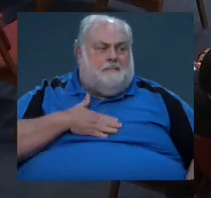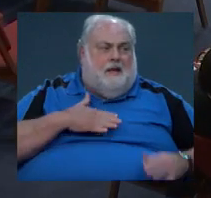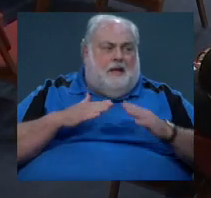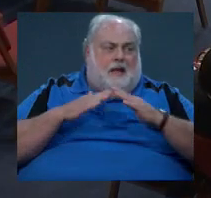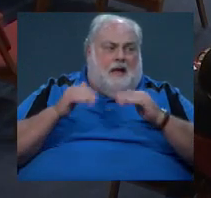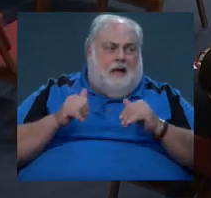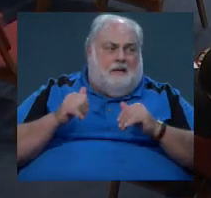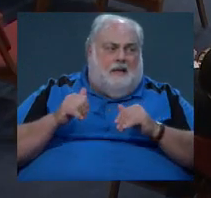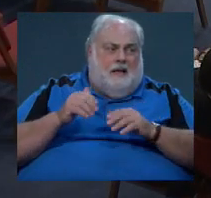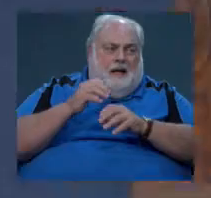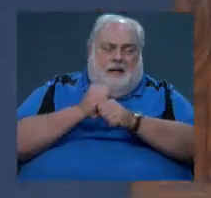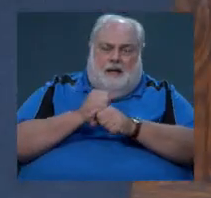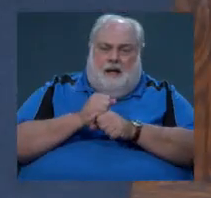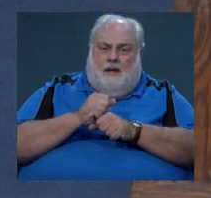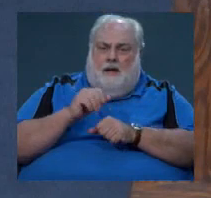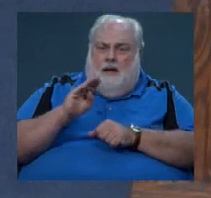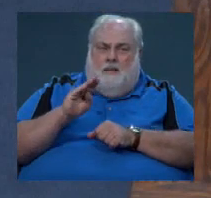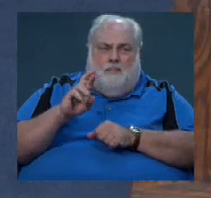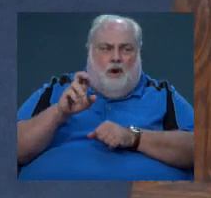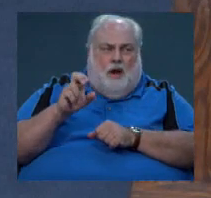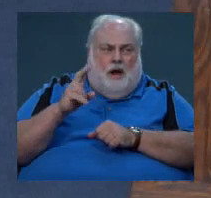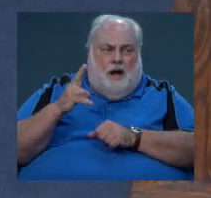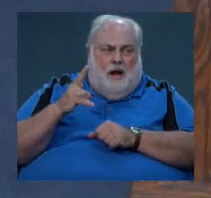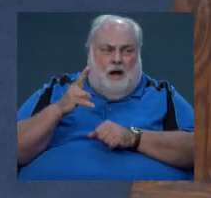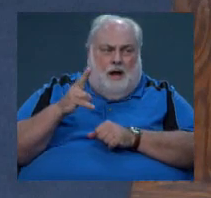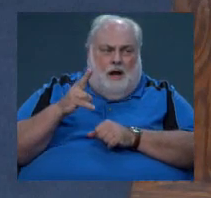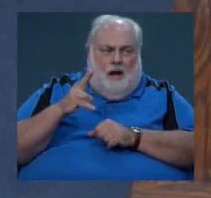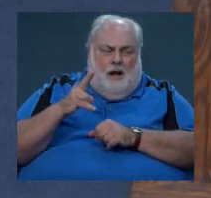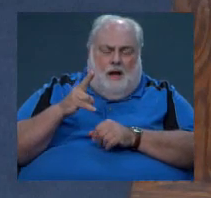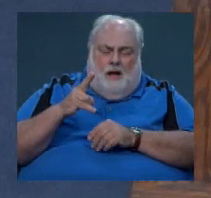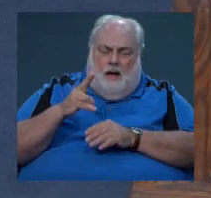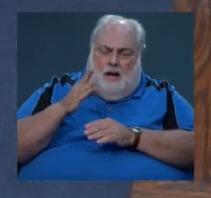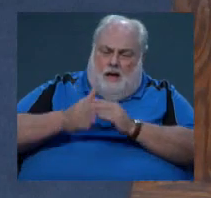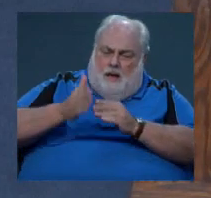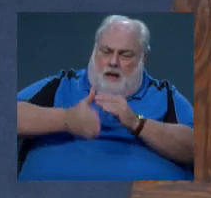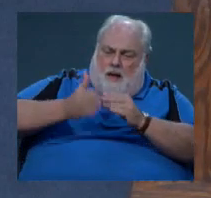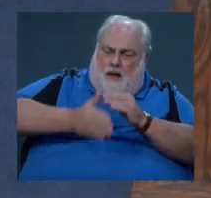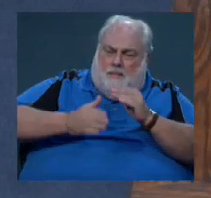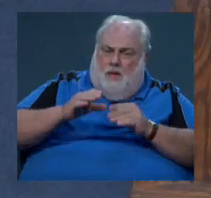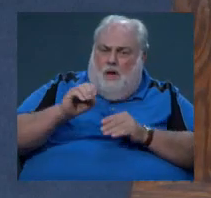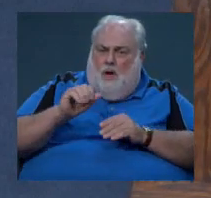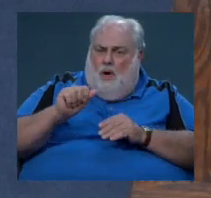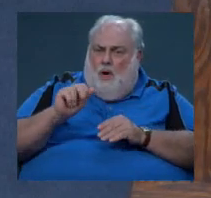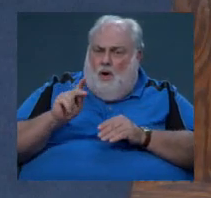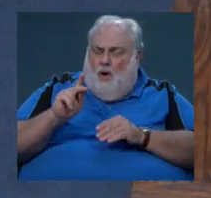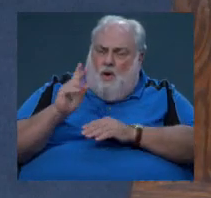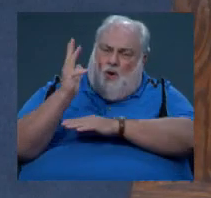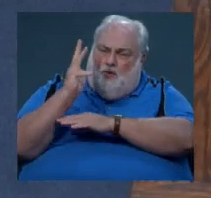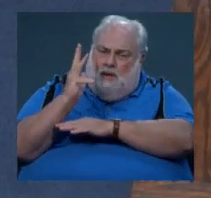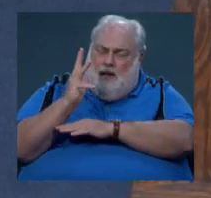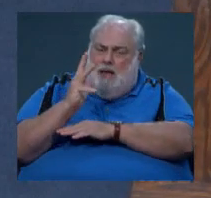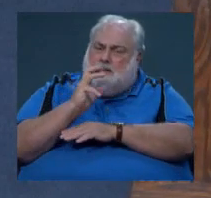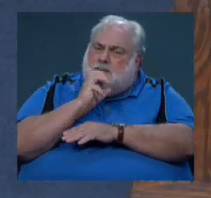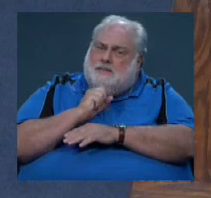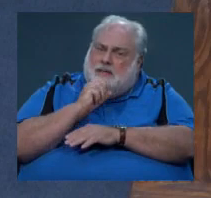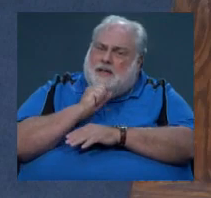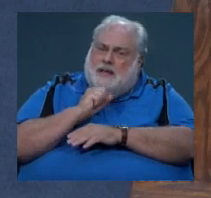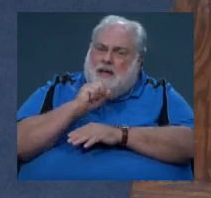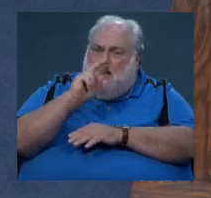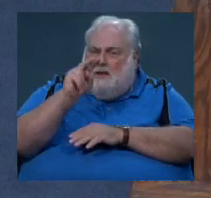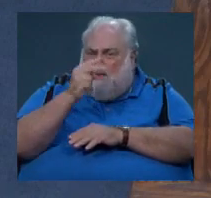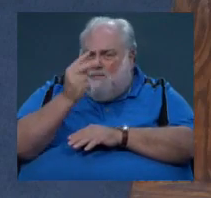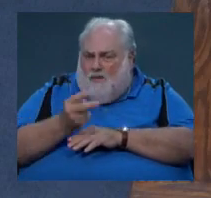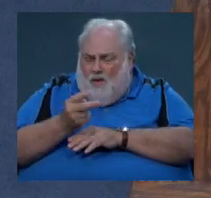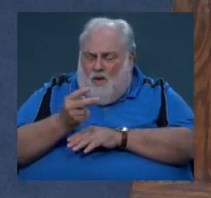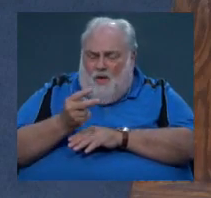off. Ever since Energy cut up my oak tree, it's aged and someday it's going to